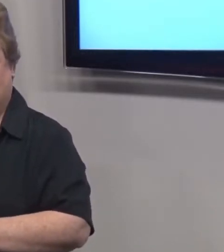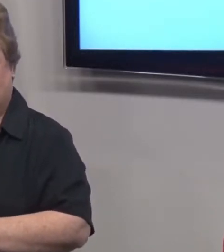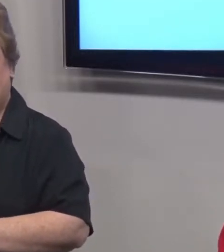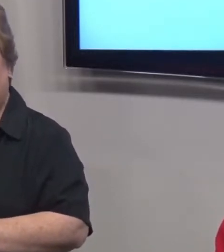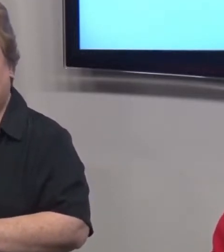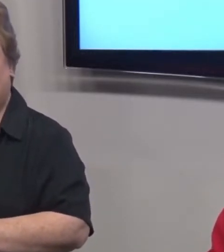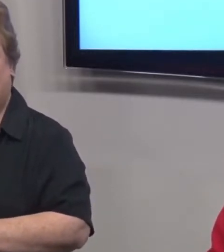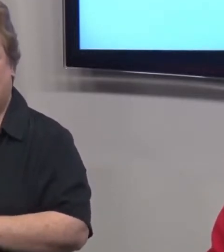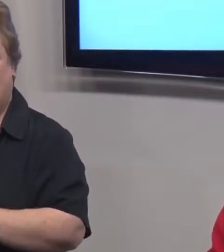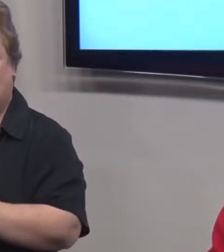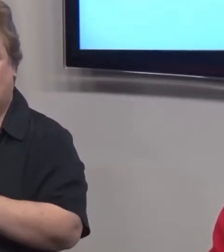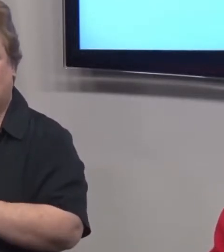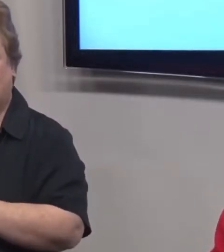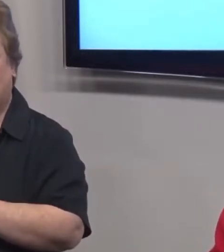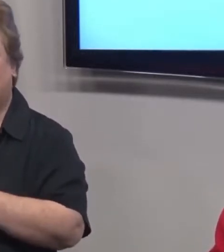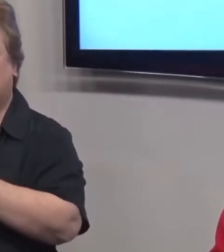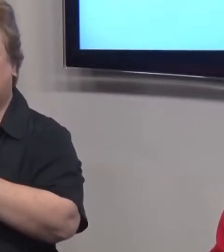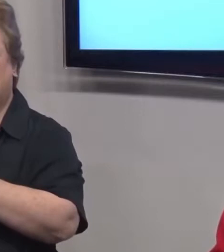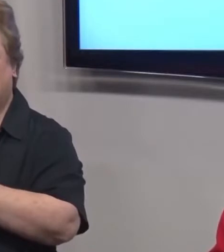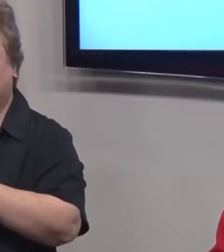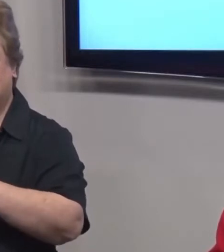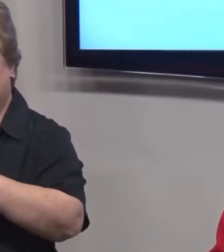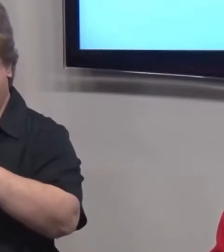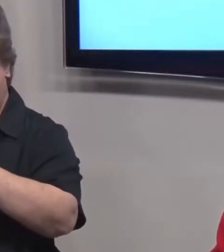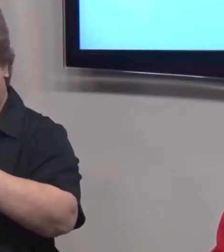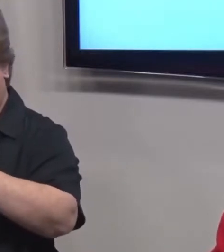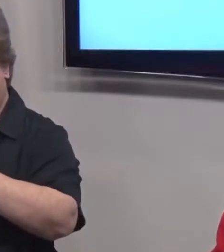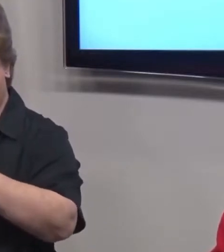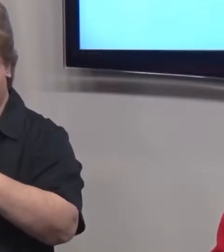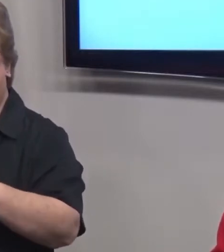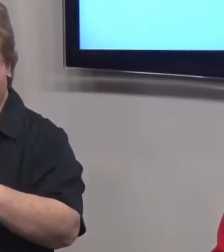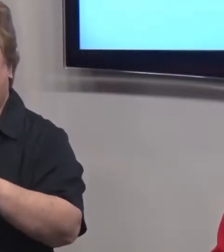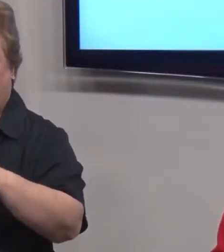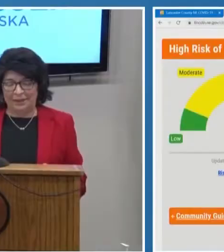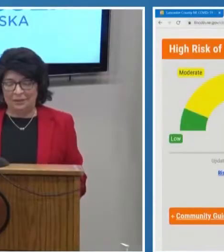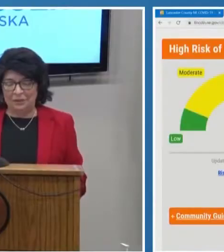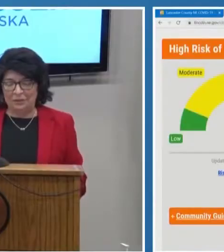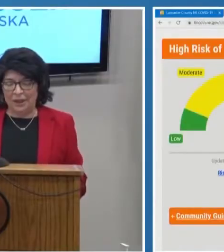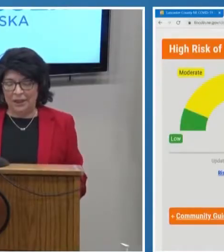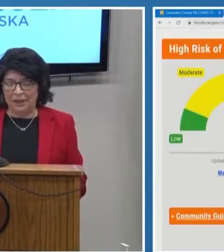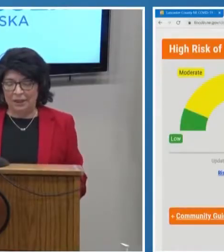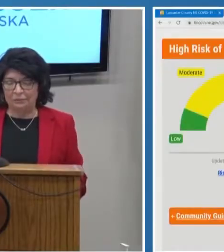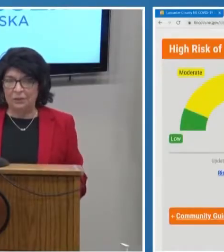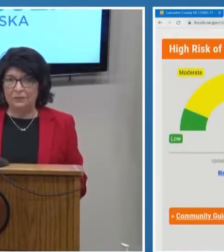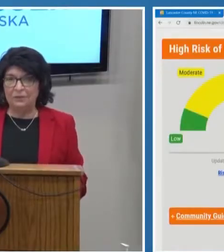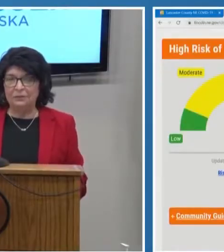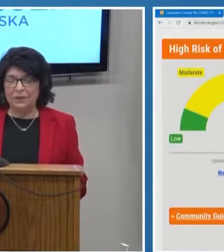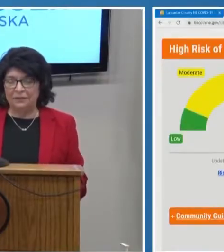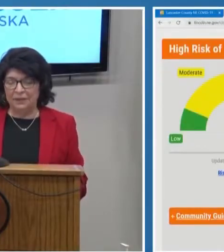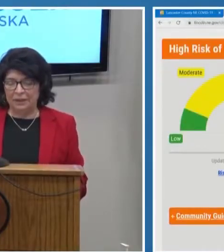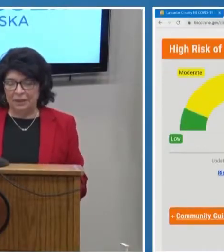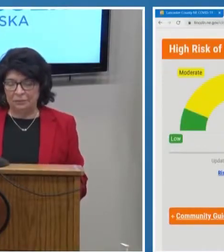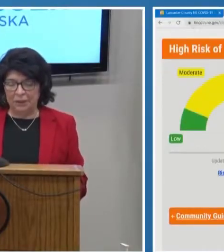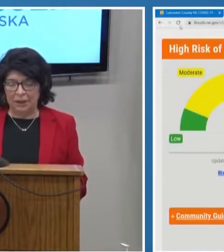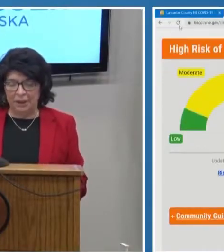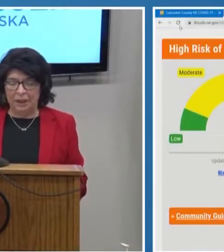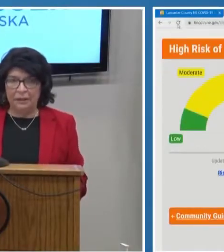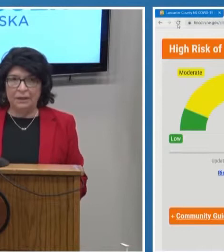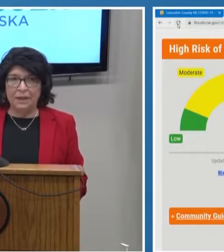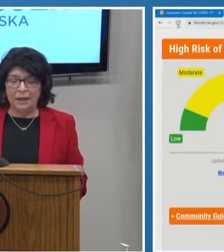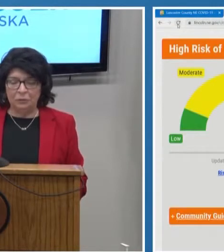website and on website here